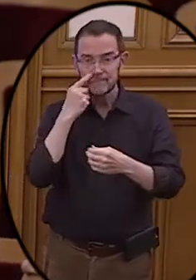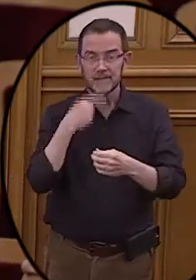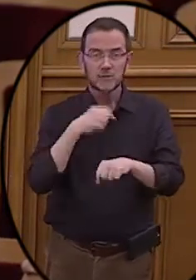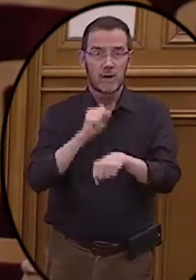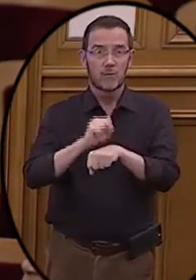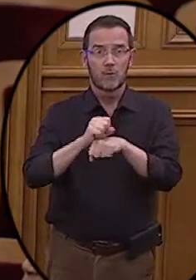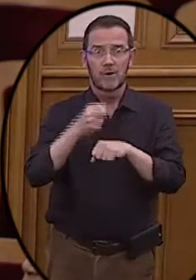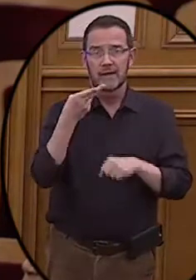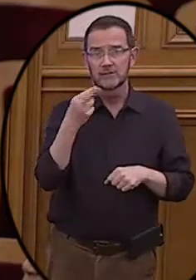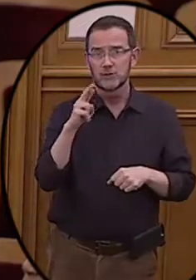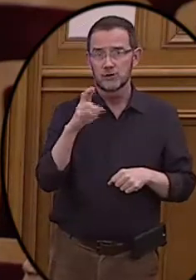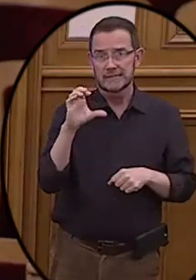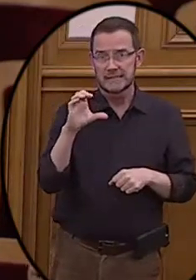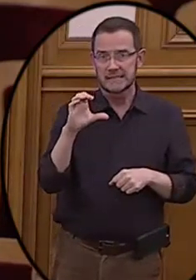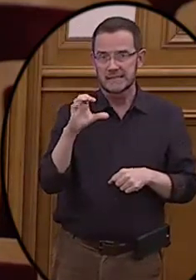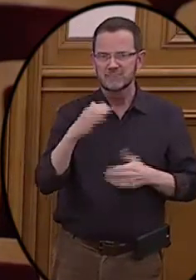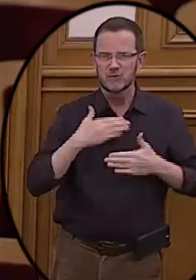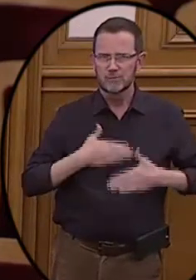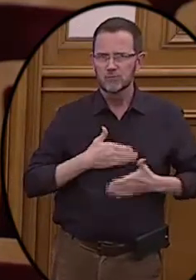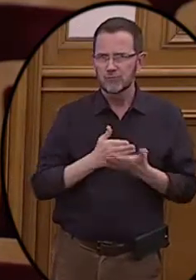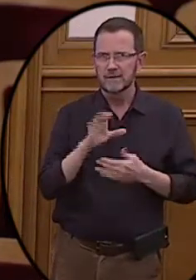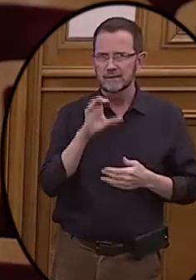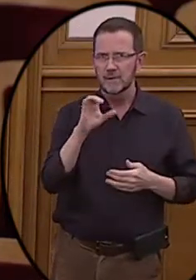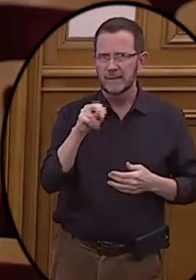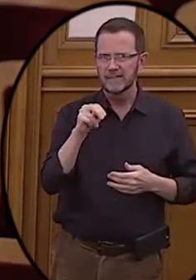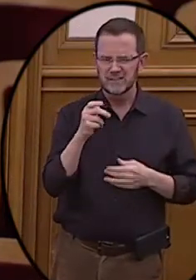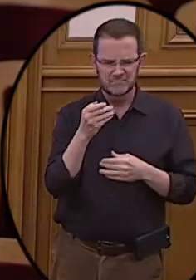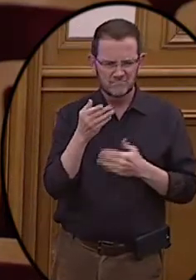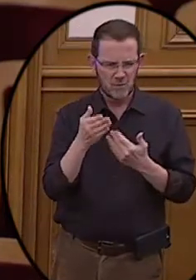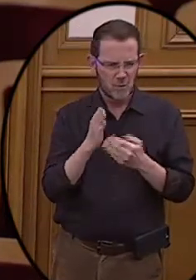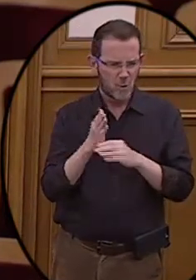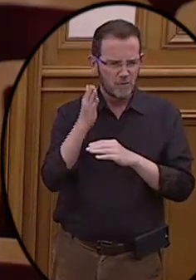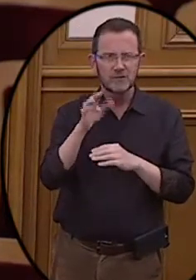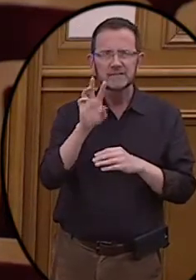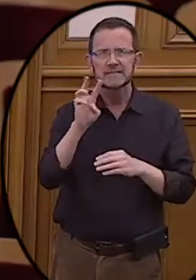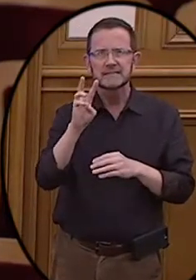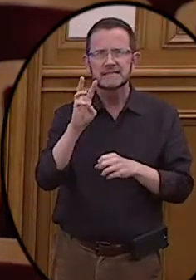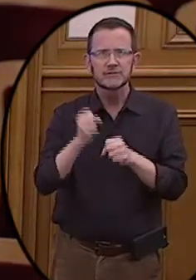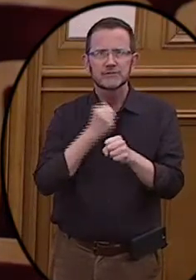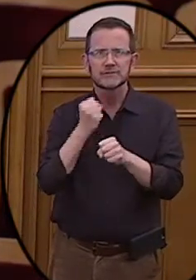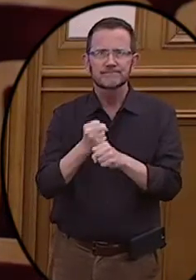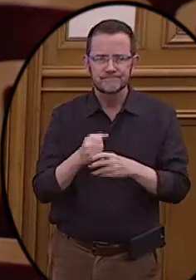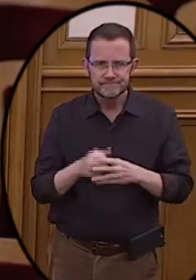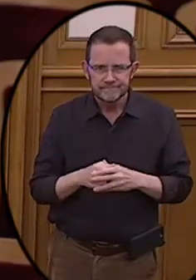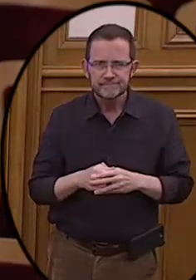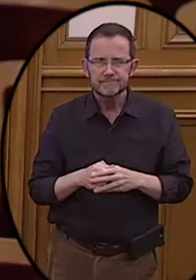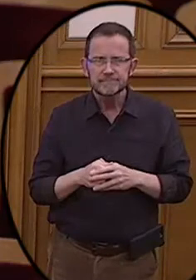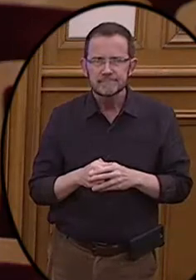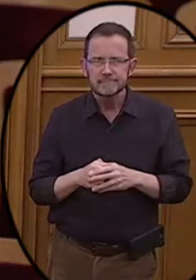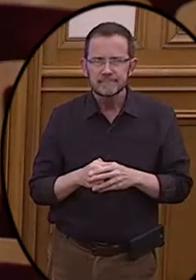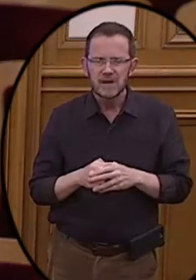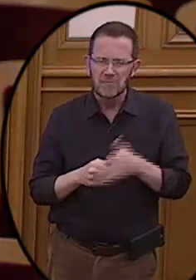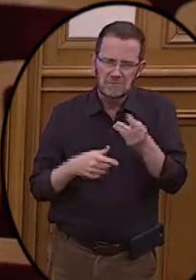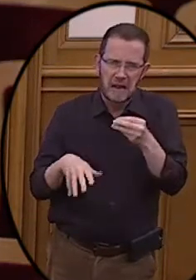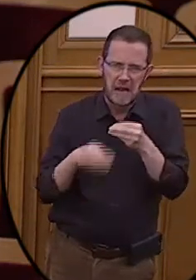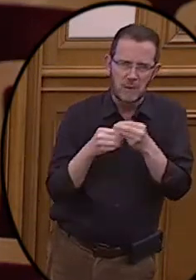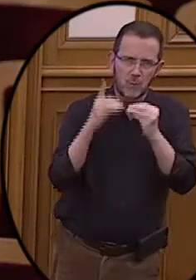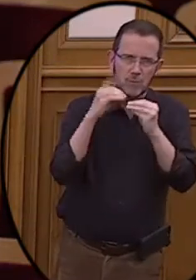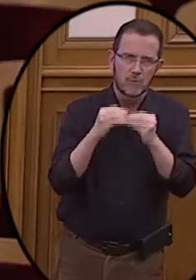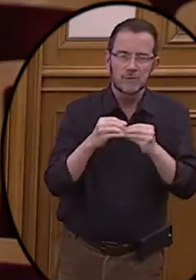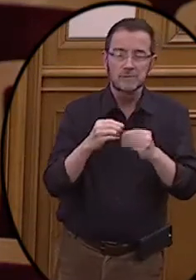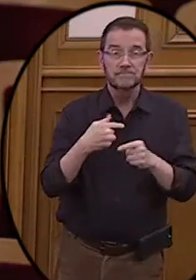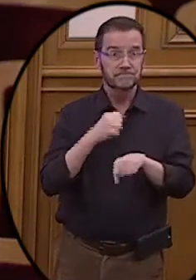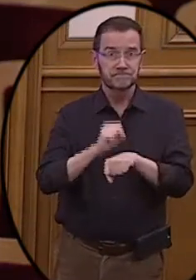6 years. And one other item I'll mention about my work is that we do